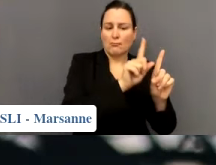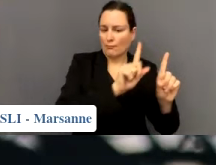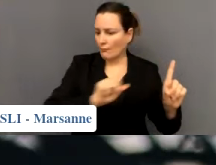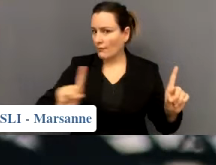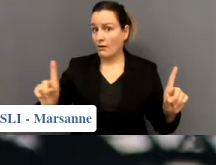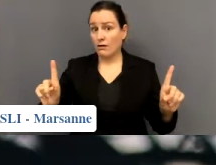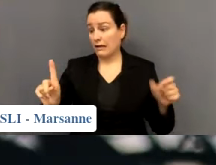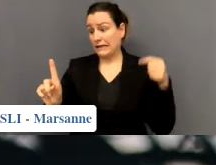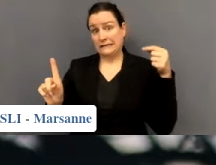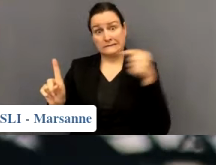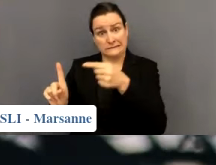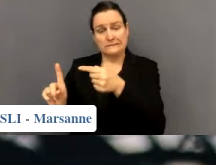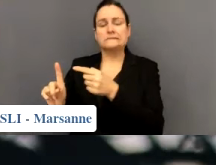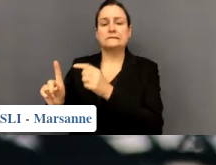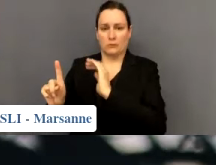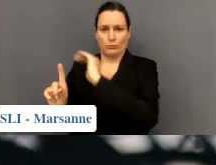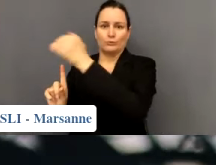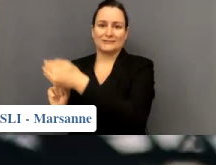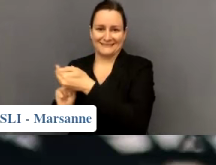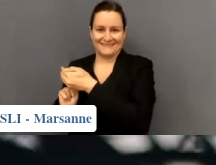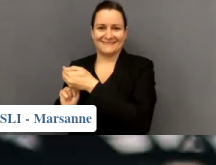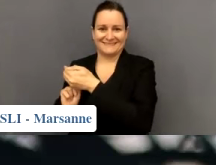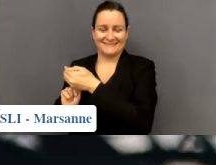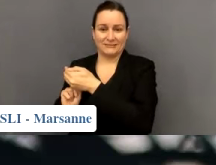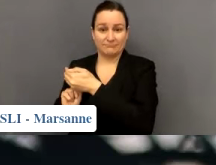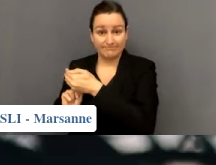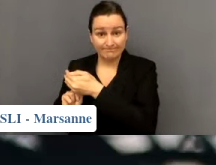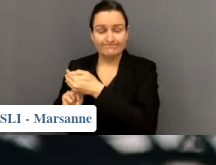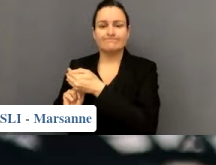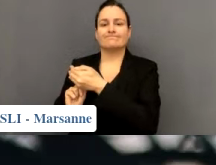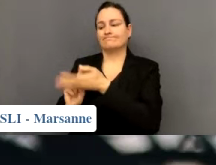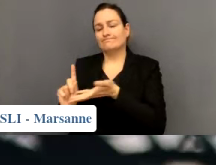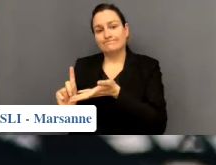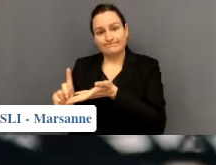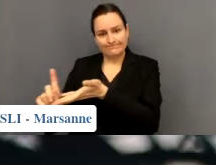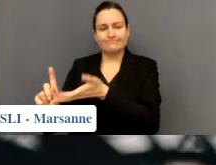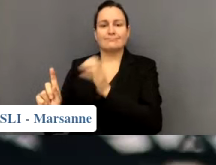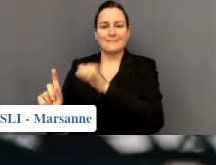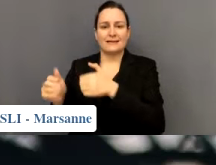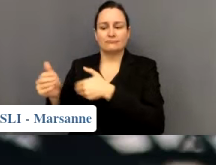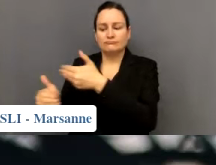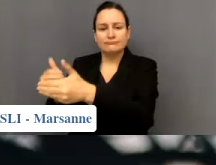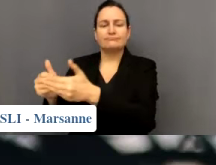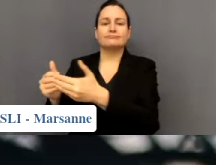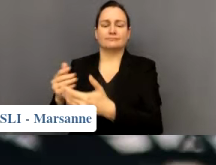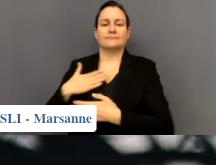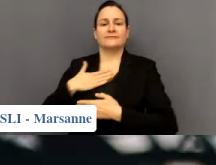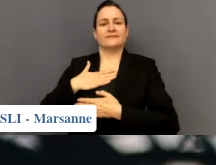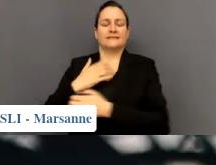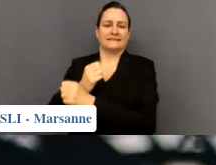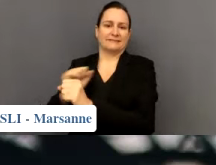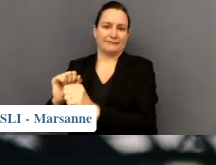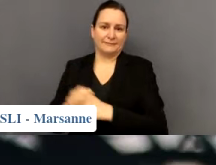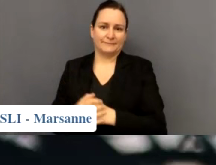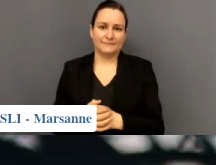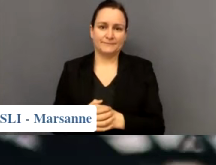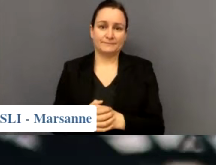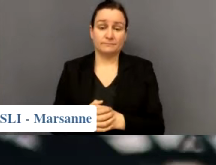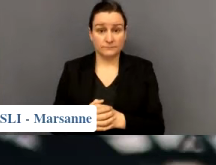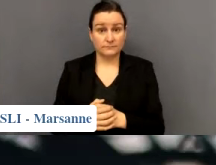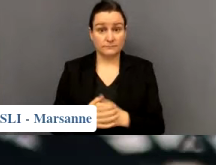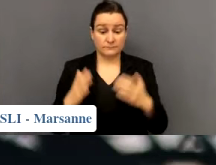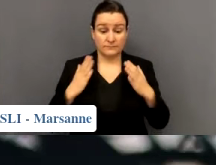protections that the social protections in place to allow women to leave safely. This means physical and emotional